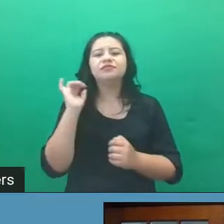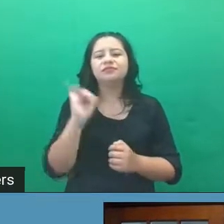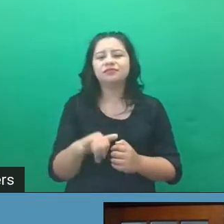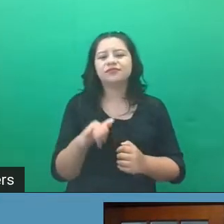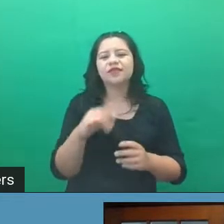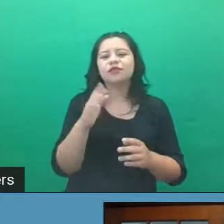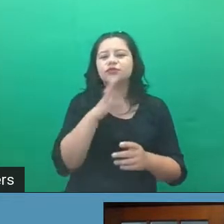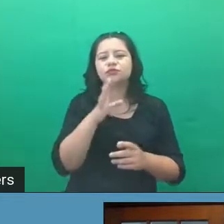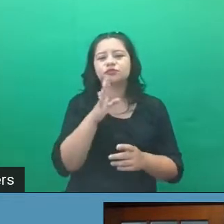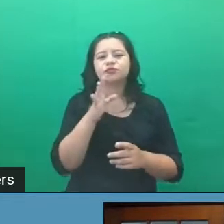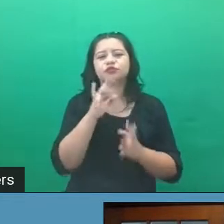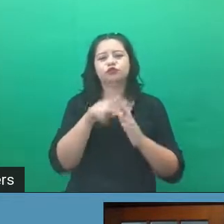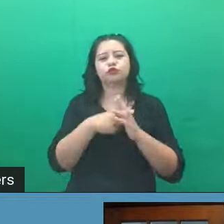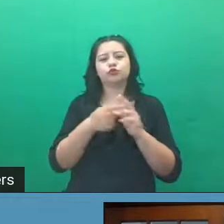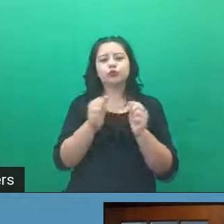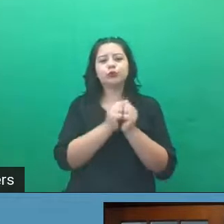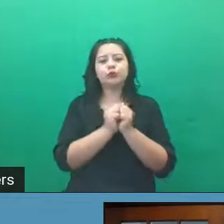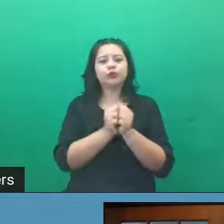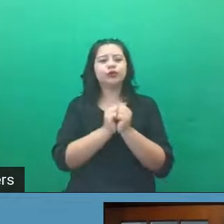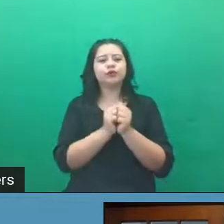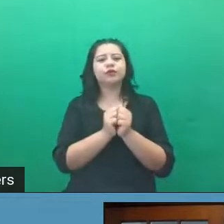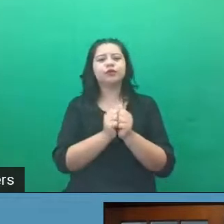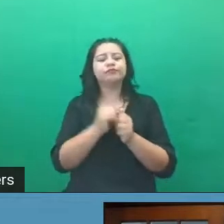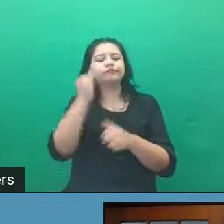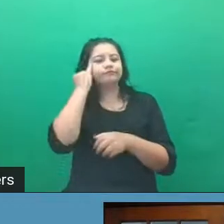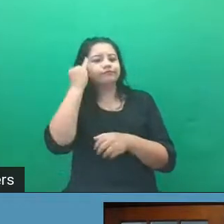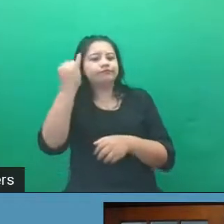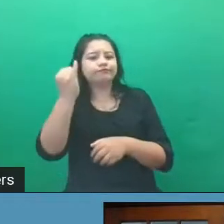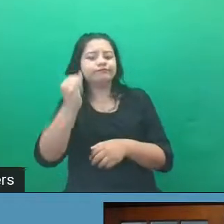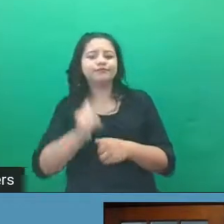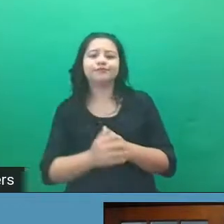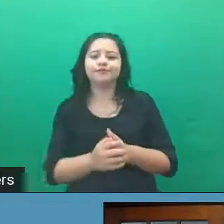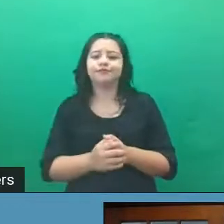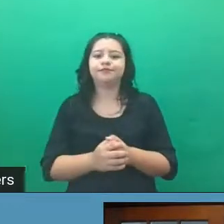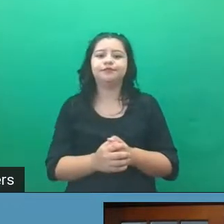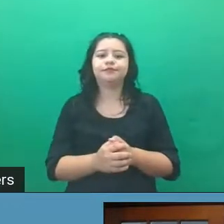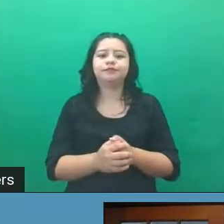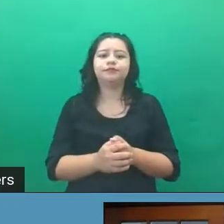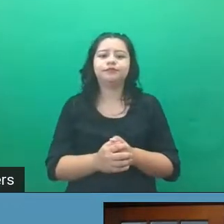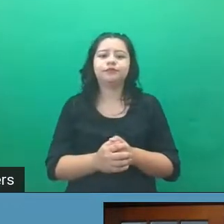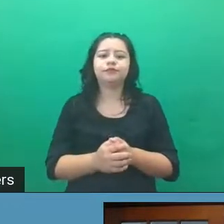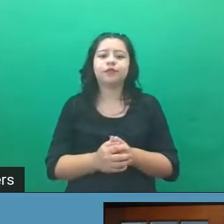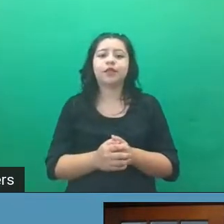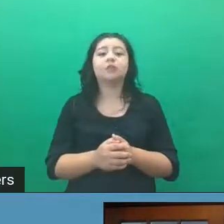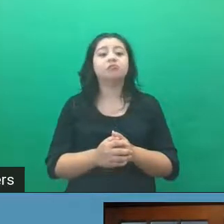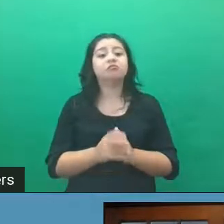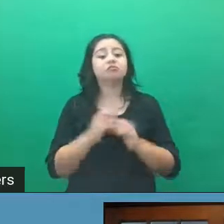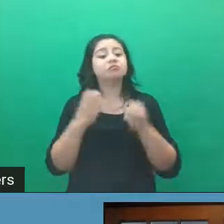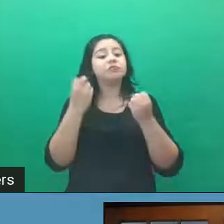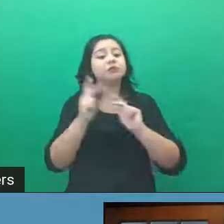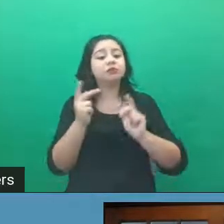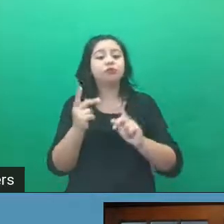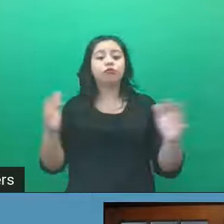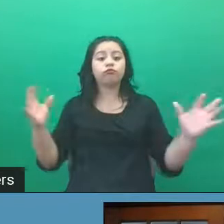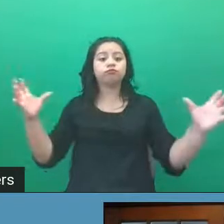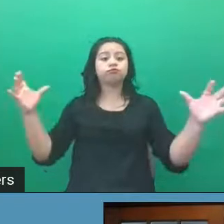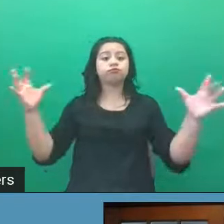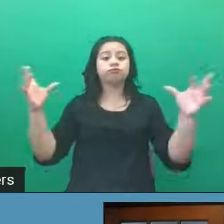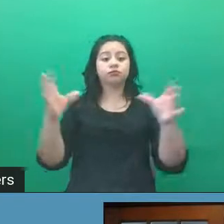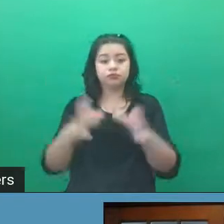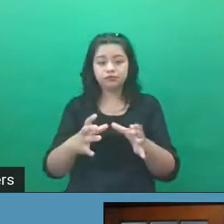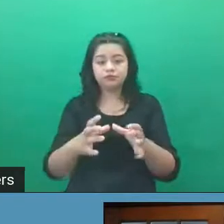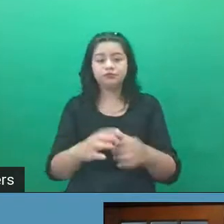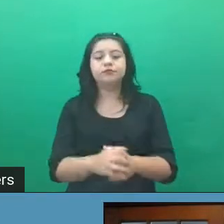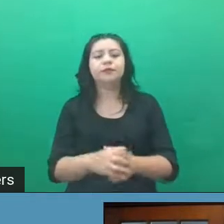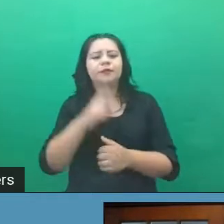that talk started with an idea, and it drew an audience of people that are interested in that